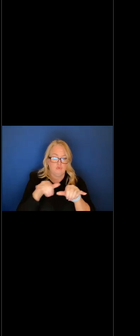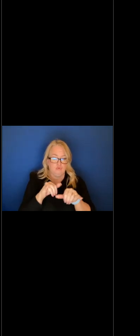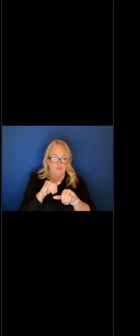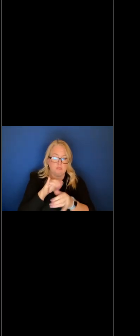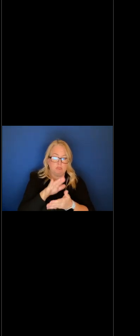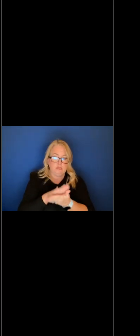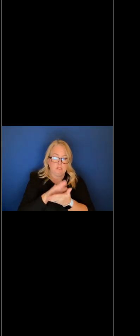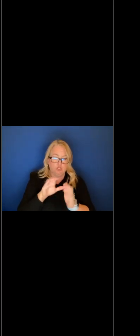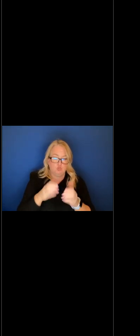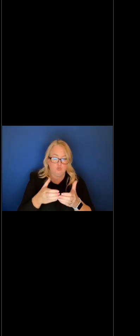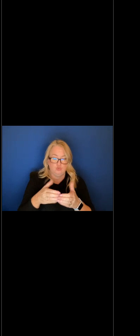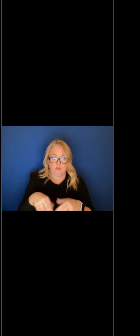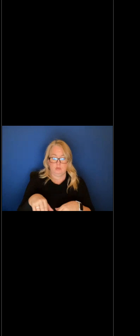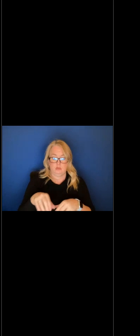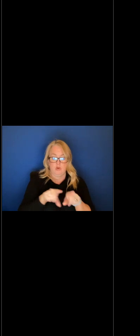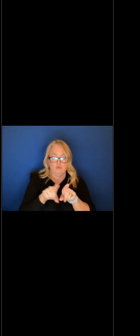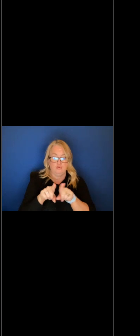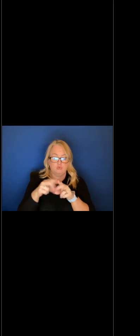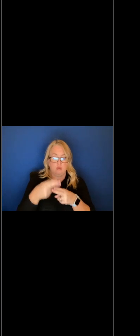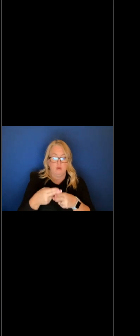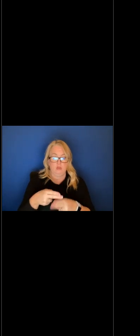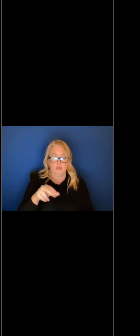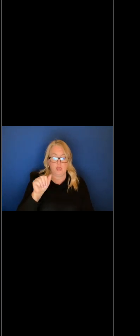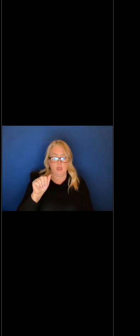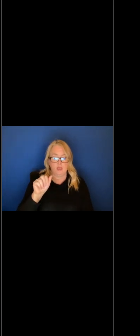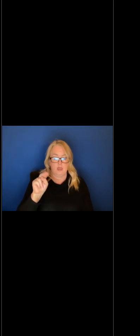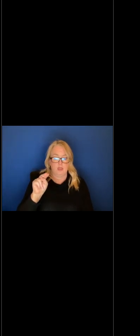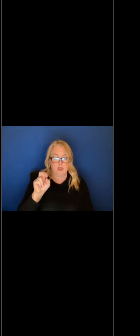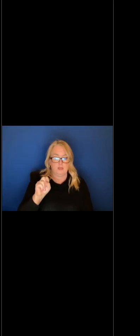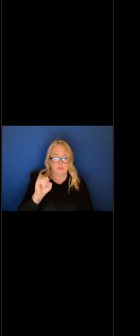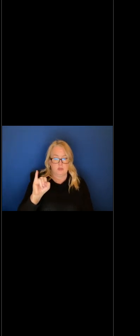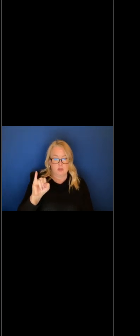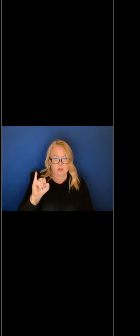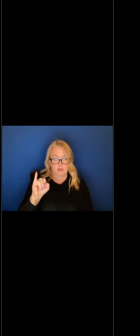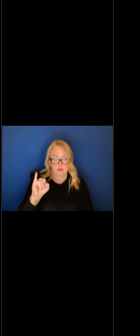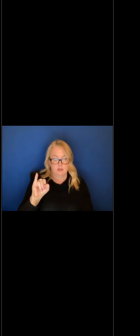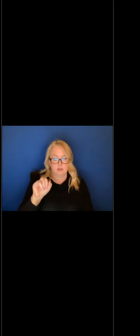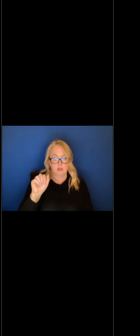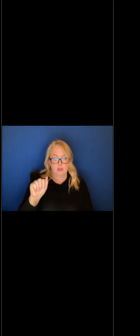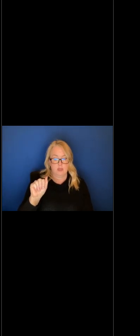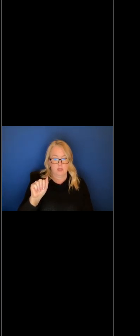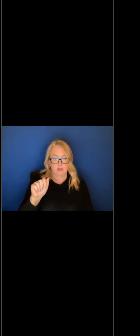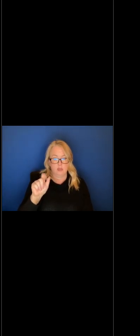Institute, or also known as ANSI